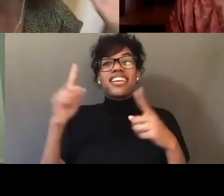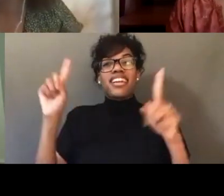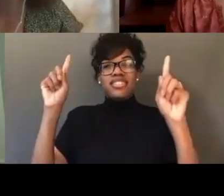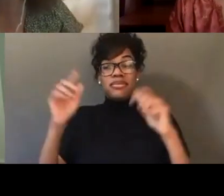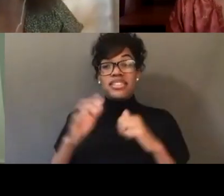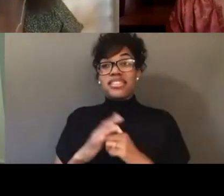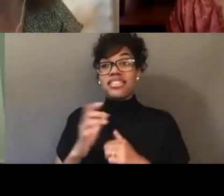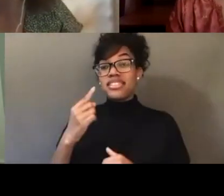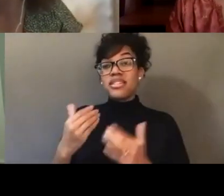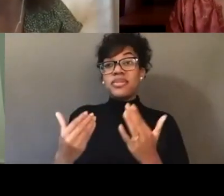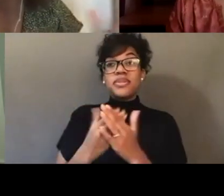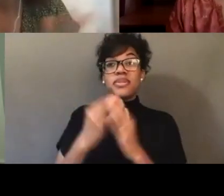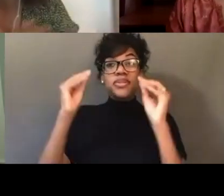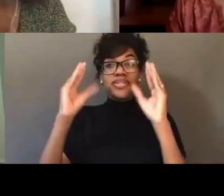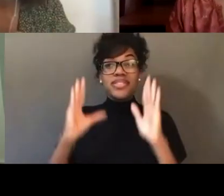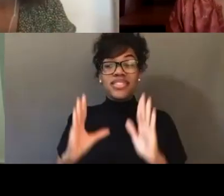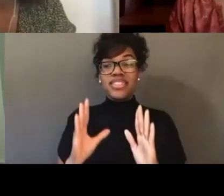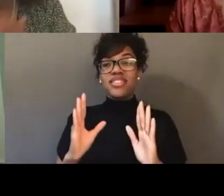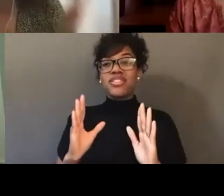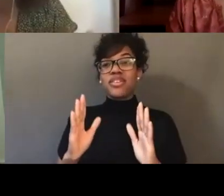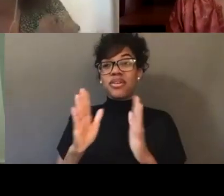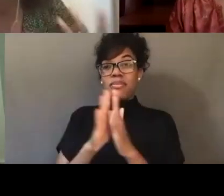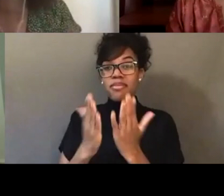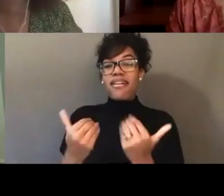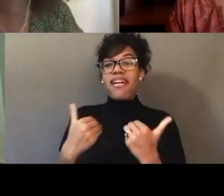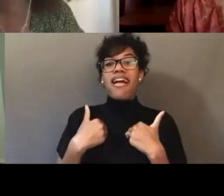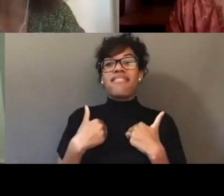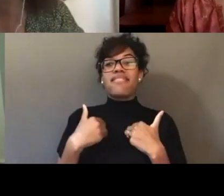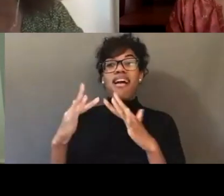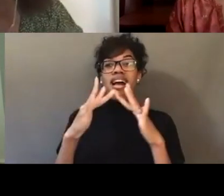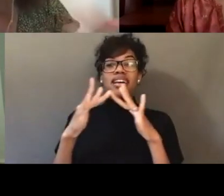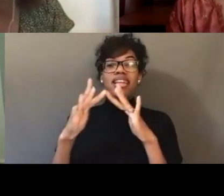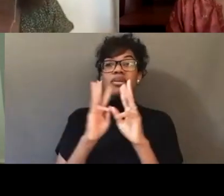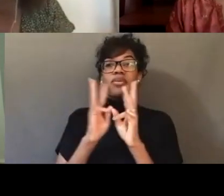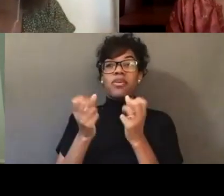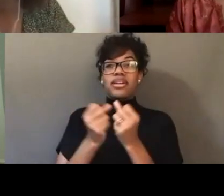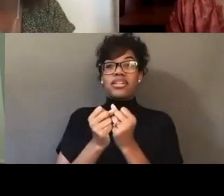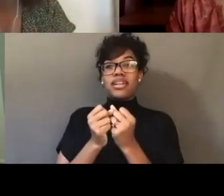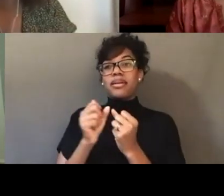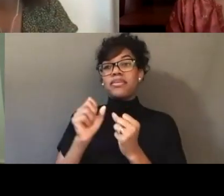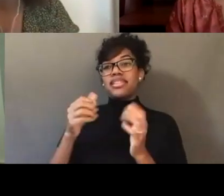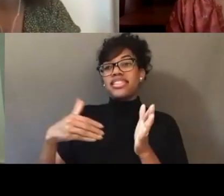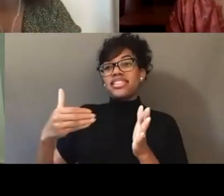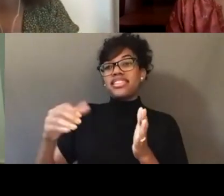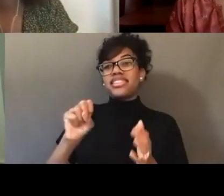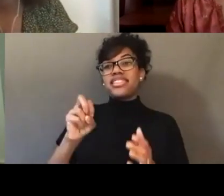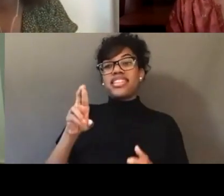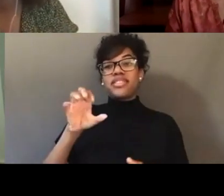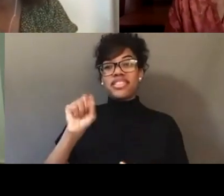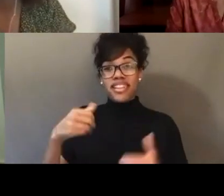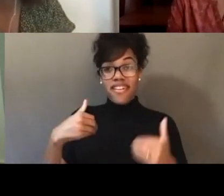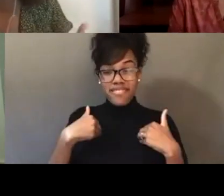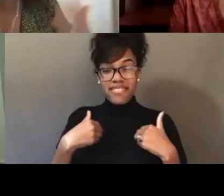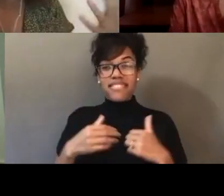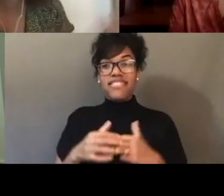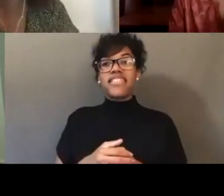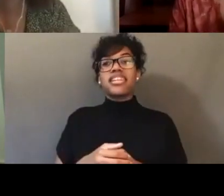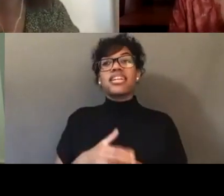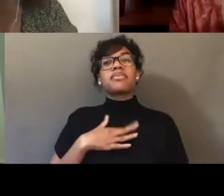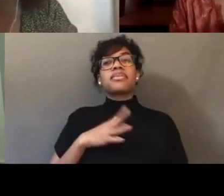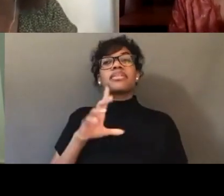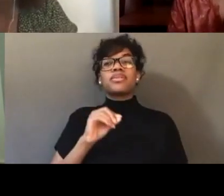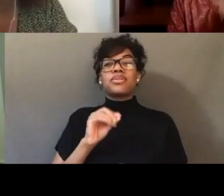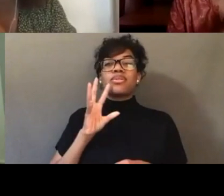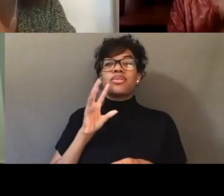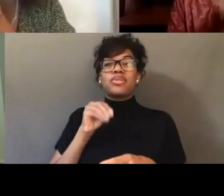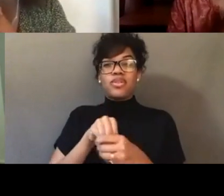online workshop series, and join the new teacher book editors, authors, and early career teacher scholars who wrote and shaped